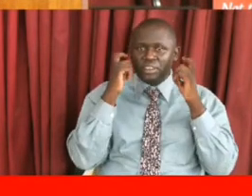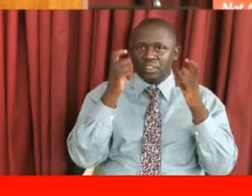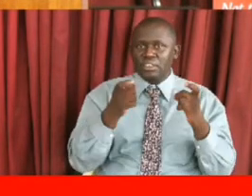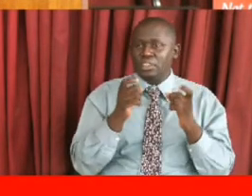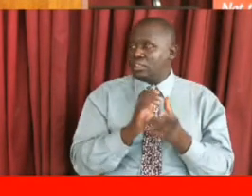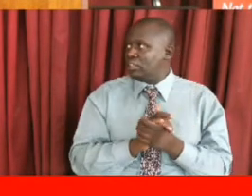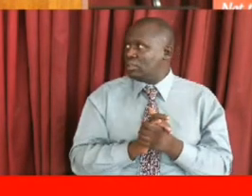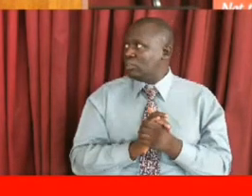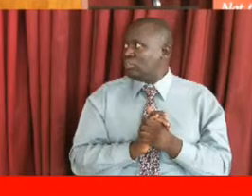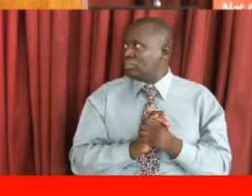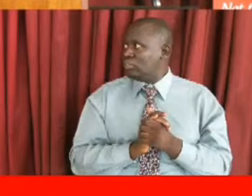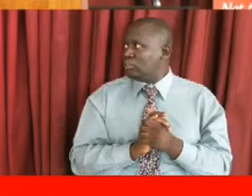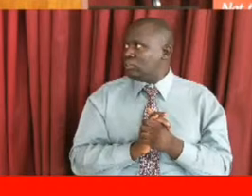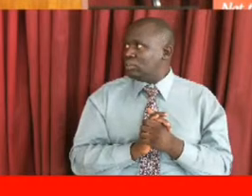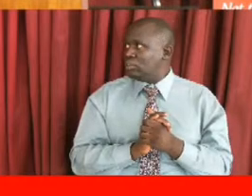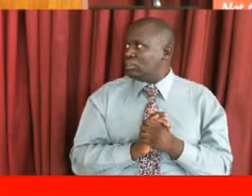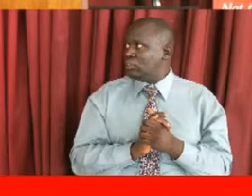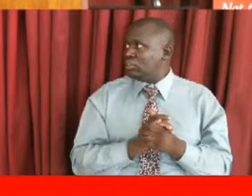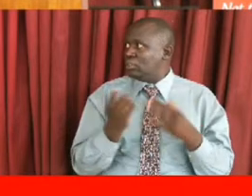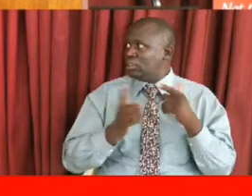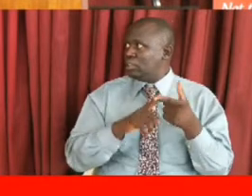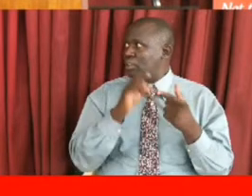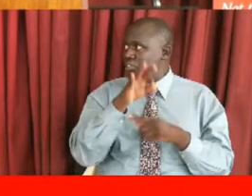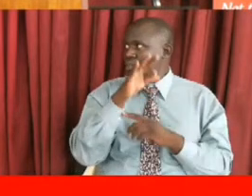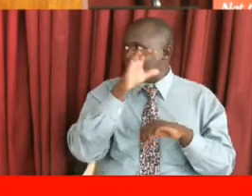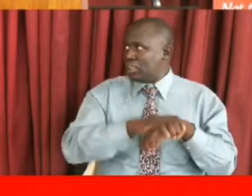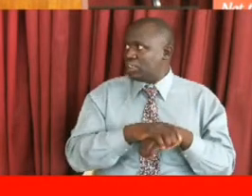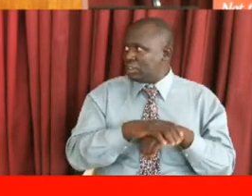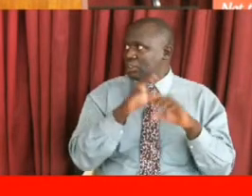sinned and if you get healed it's